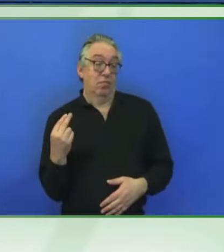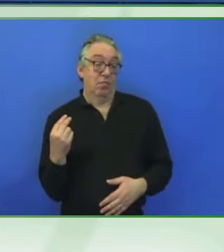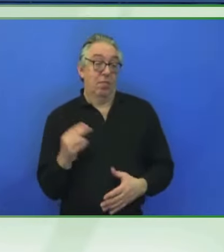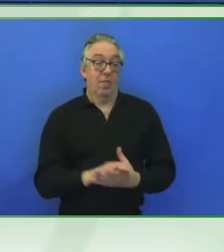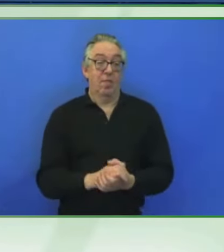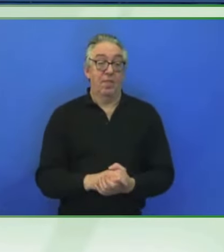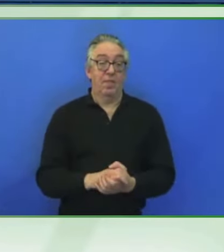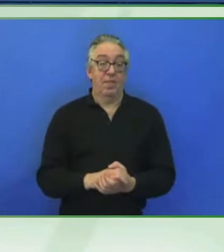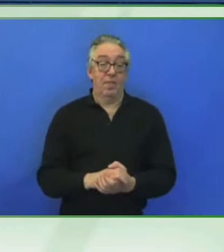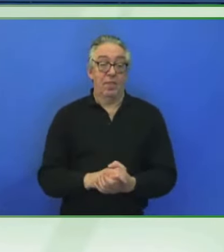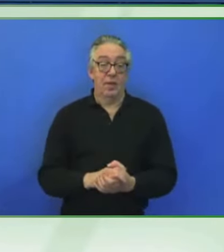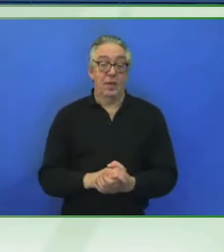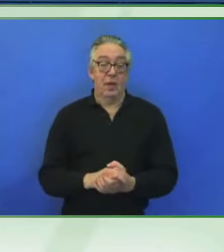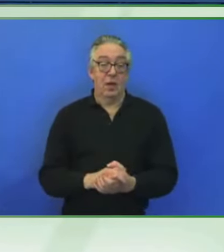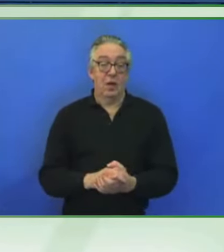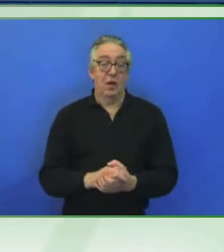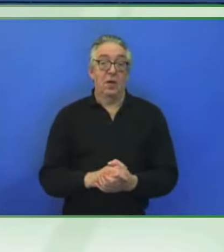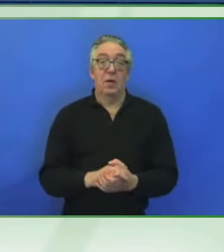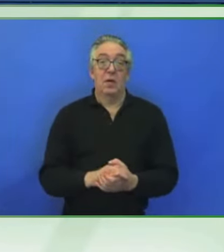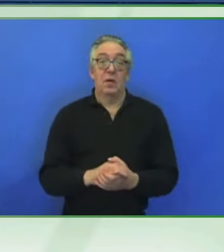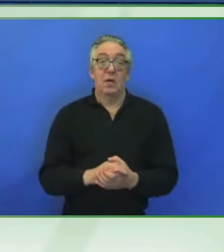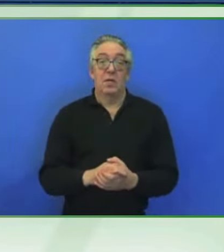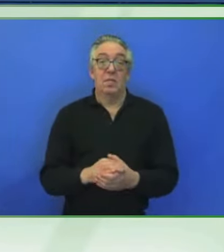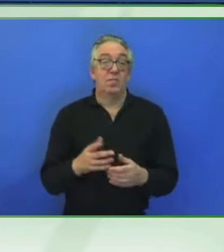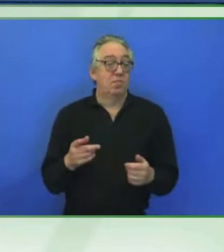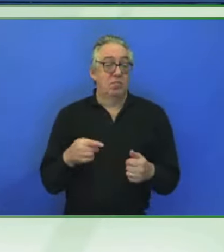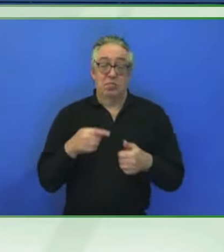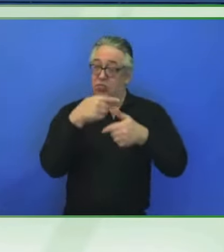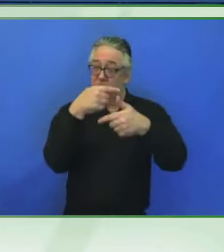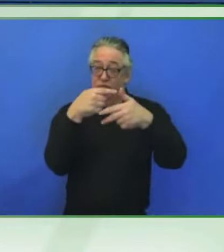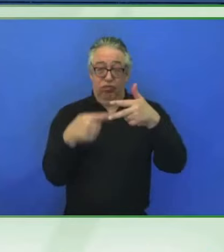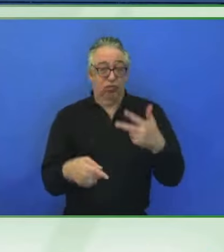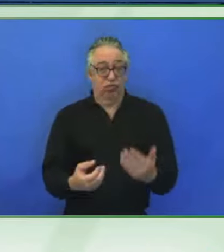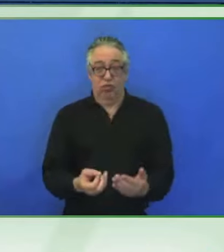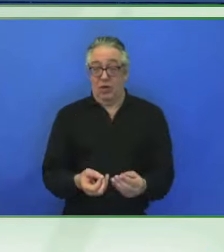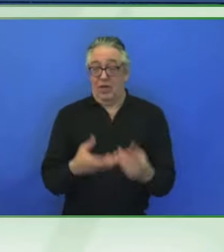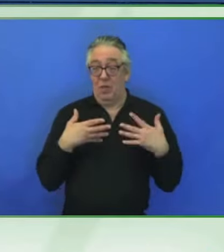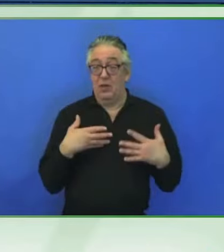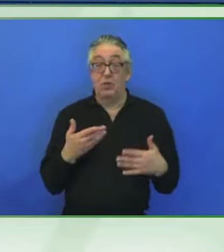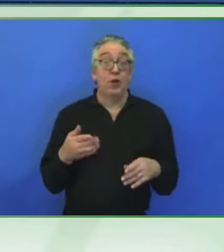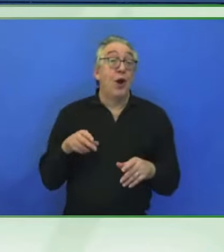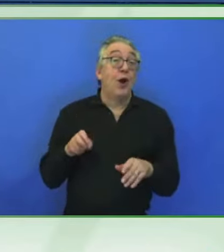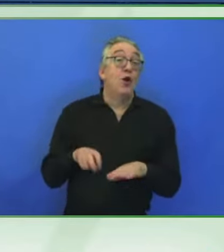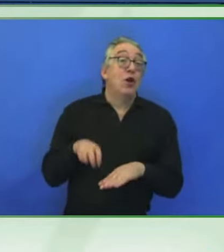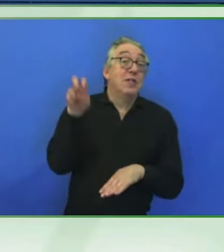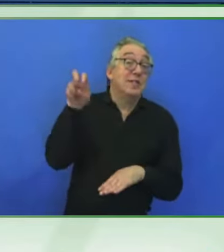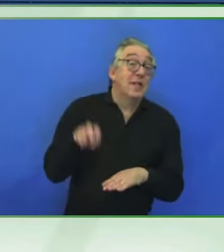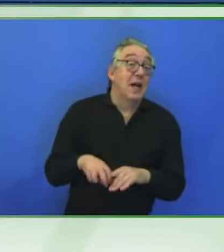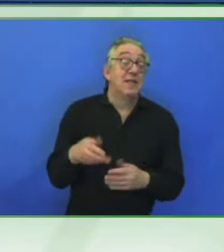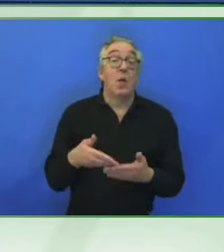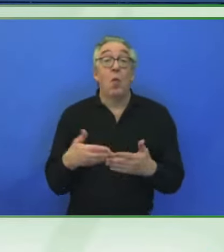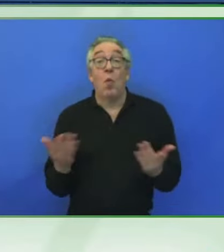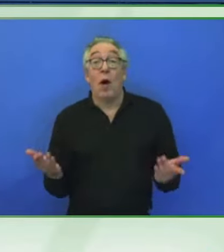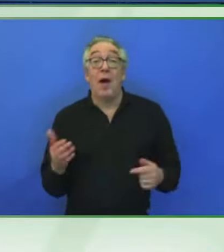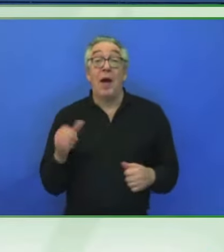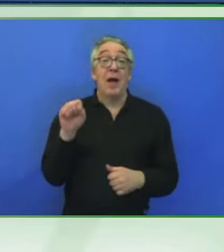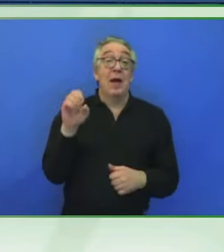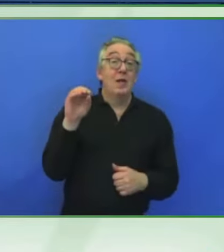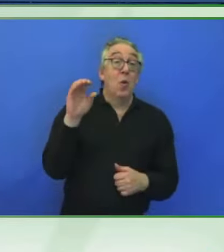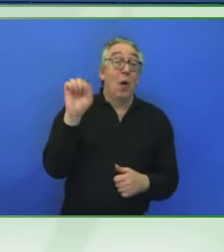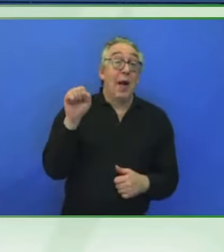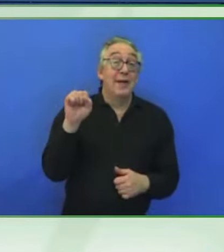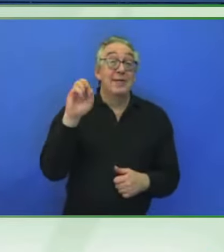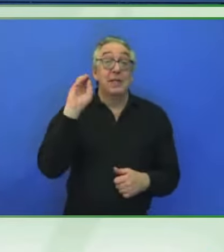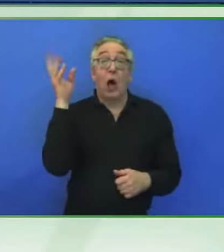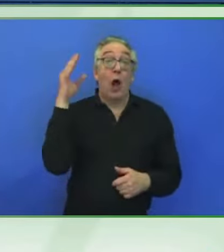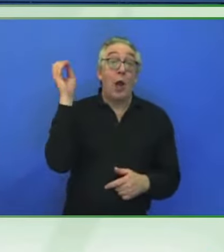area, validation line, stairs, elevators, SOS intercoms, boarding points. And this is